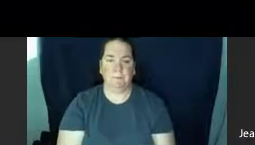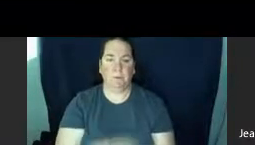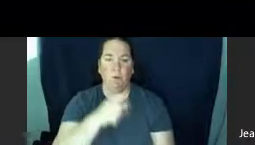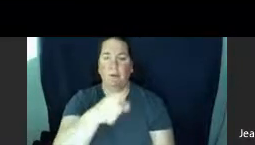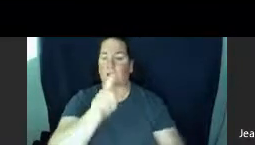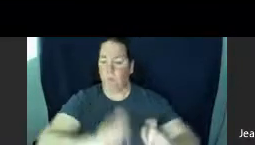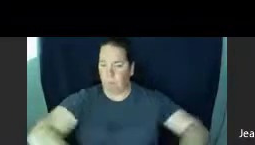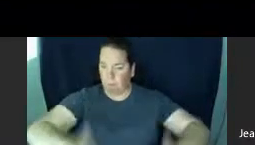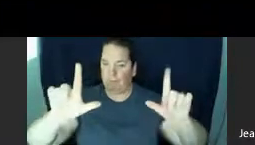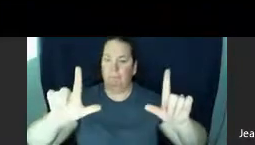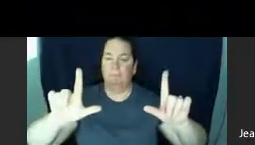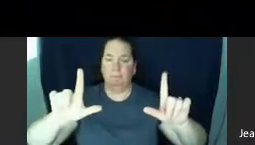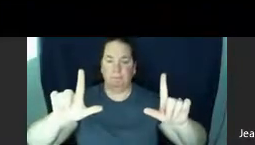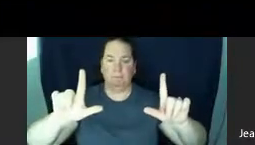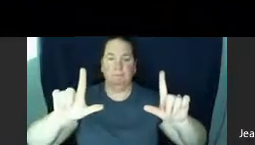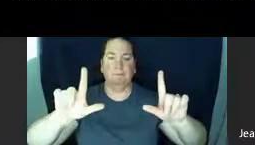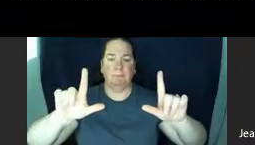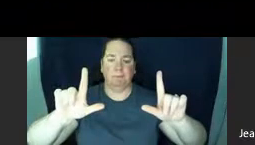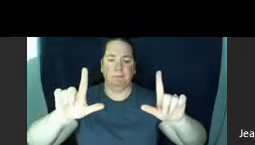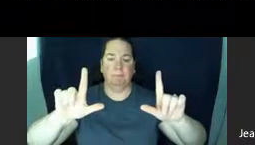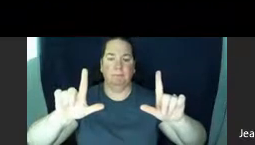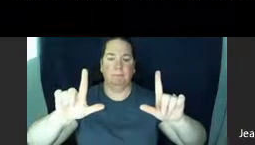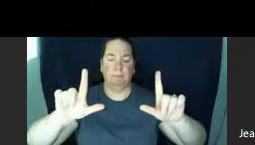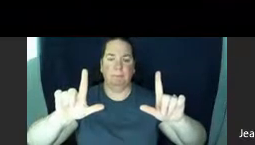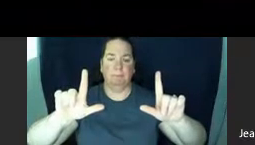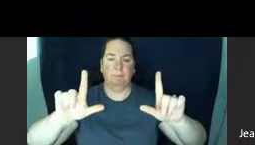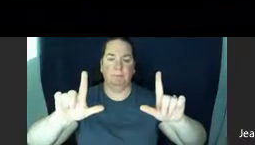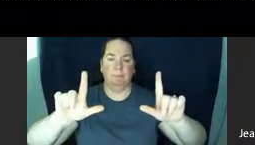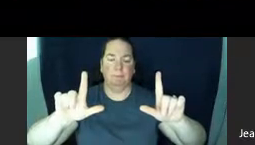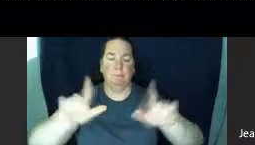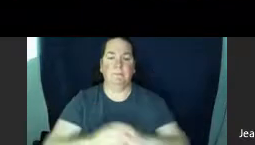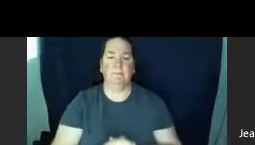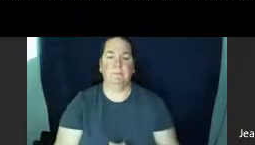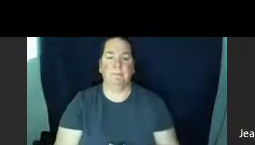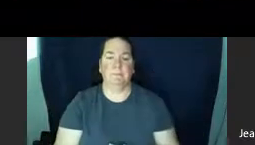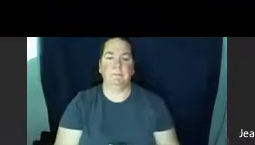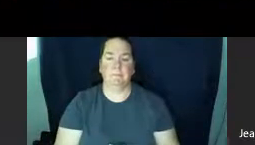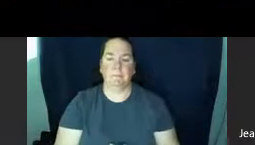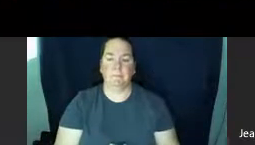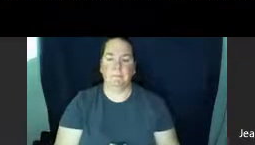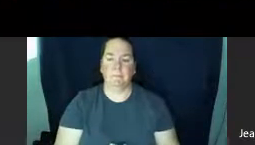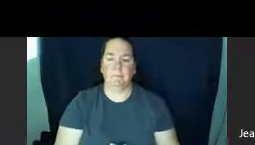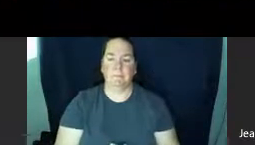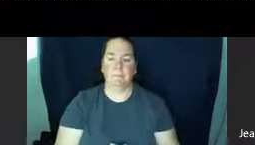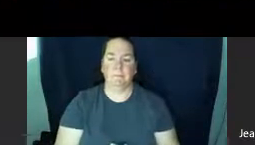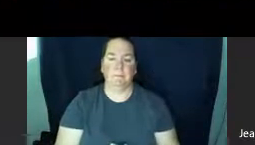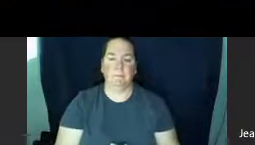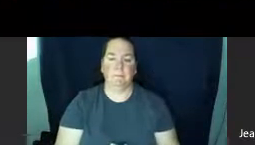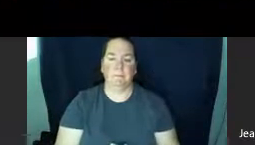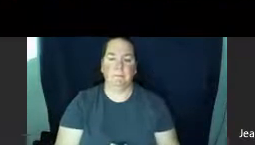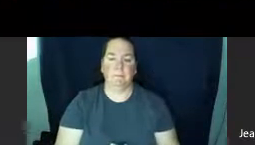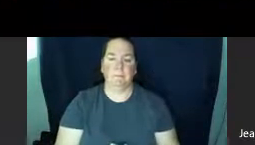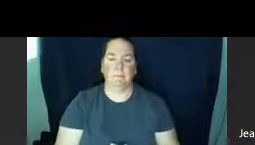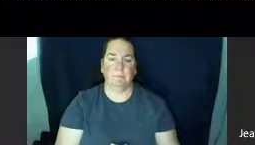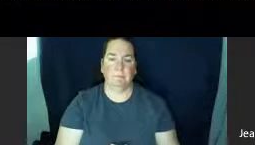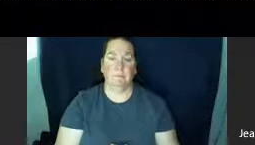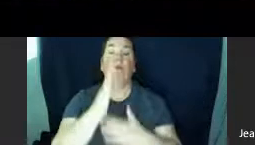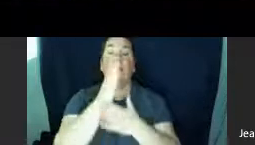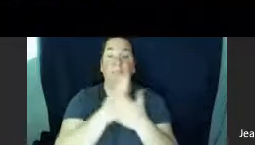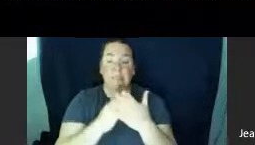here. And what's important to note here is that there is a bit more flexibility